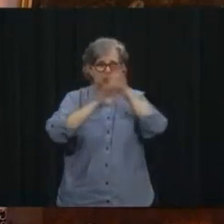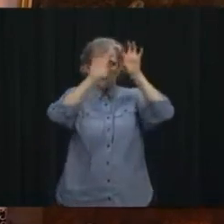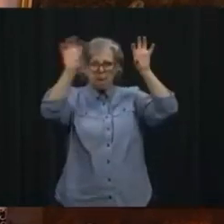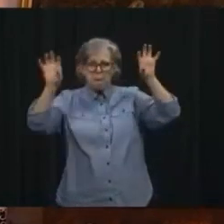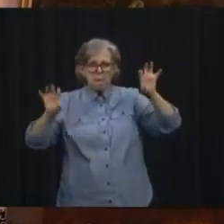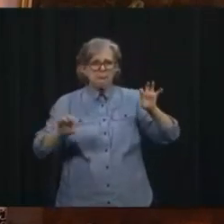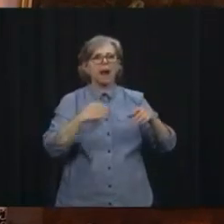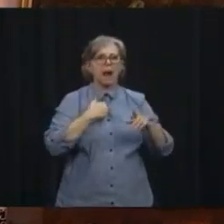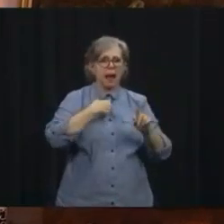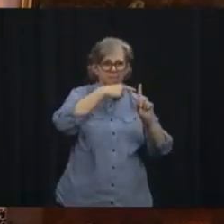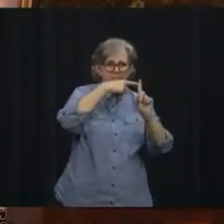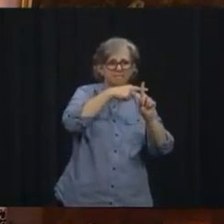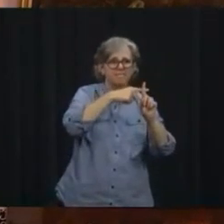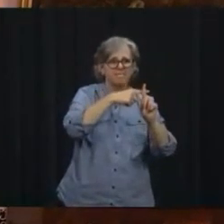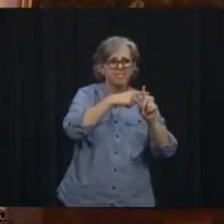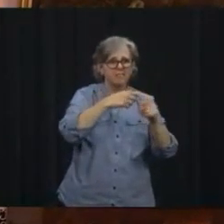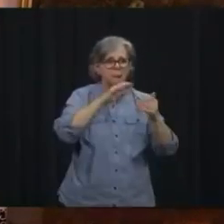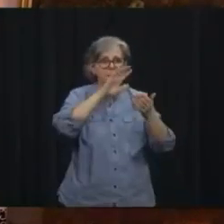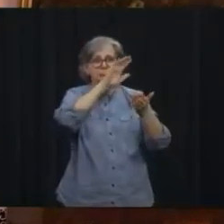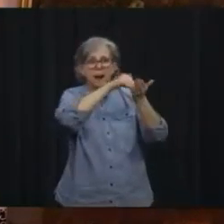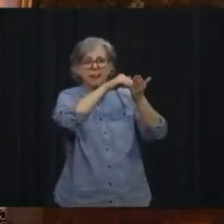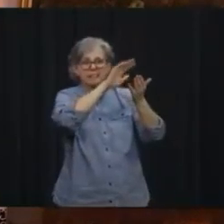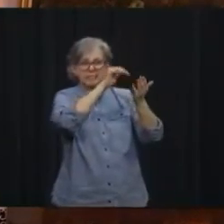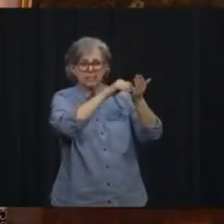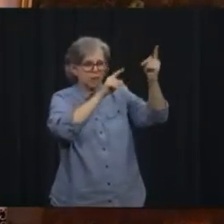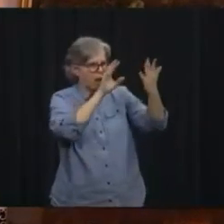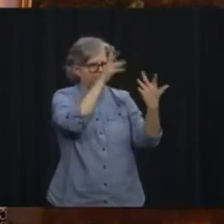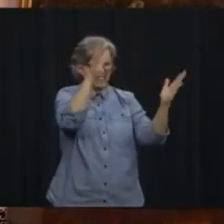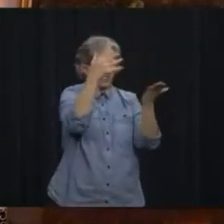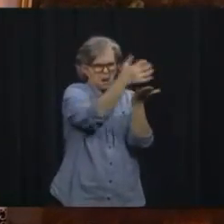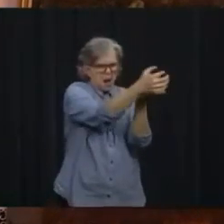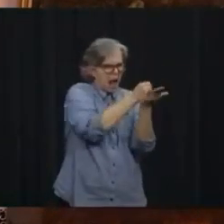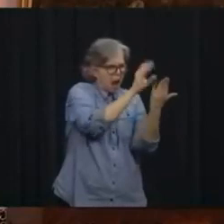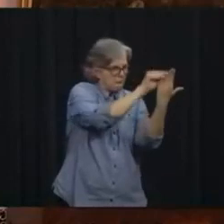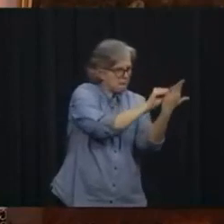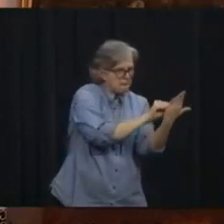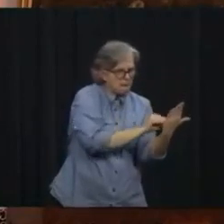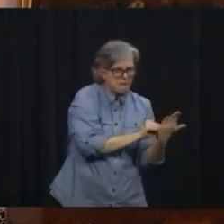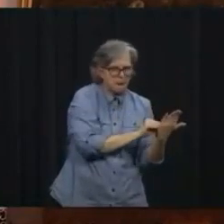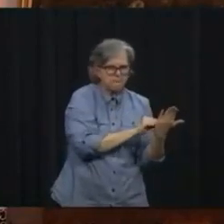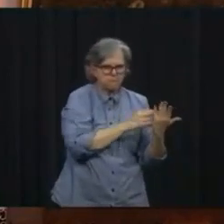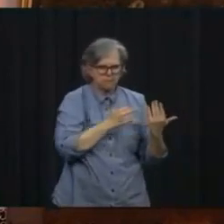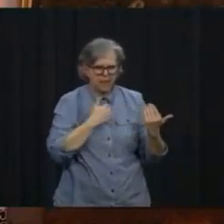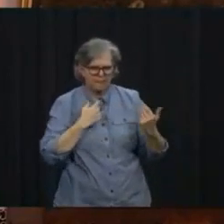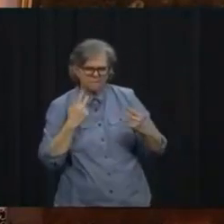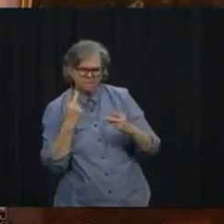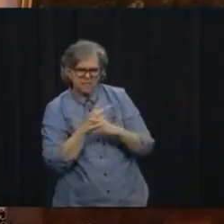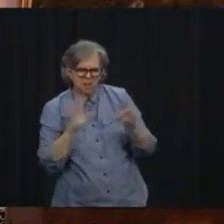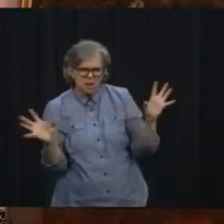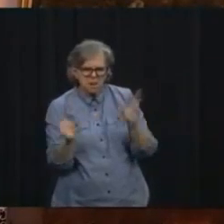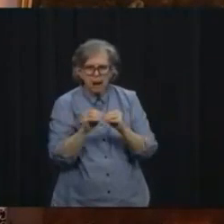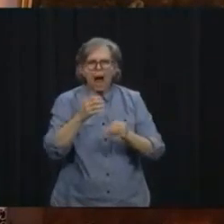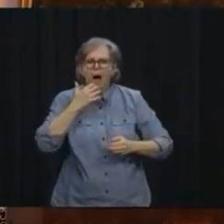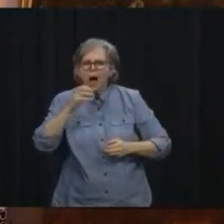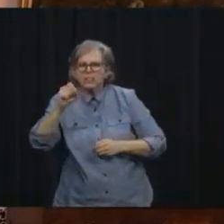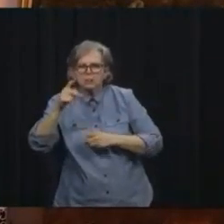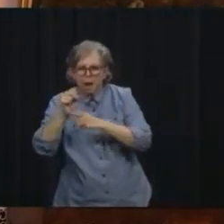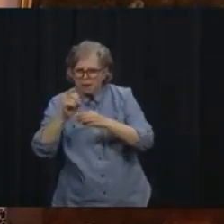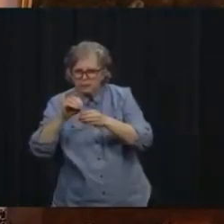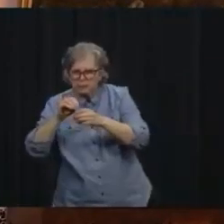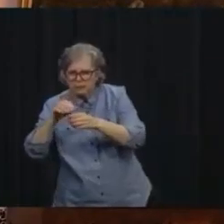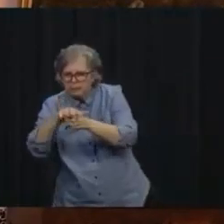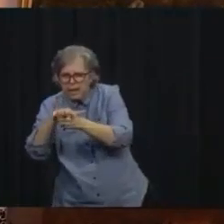19th. We have an age range of age 1 to 91, with an average median age of 51 years.